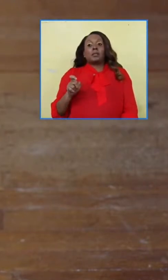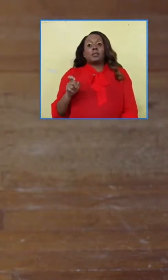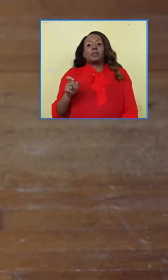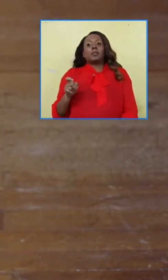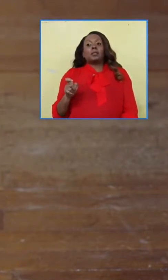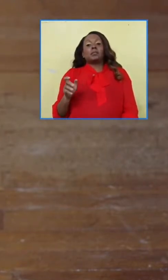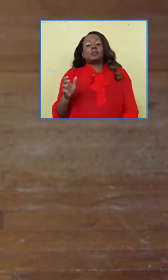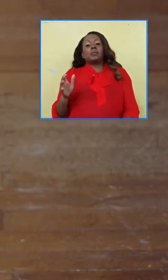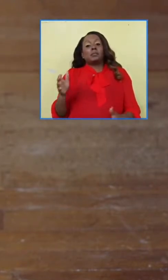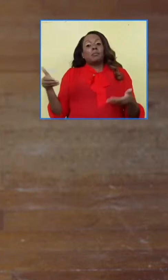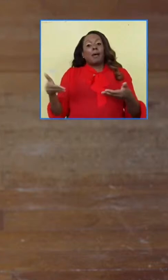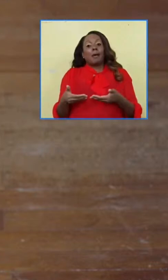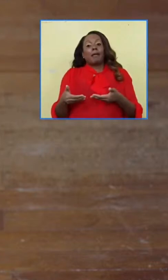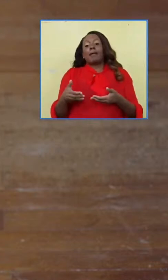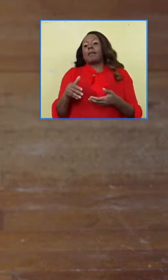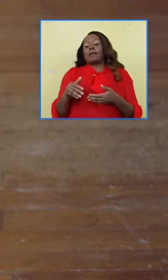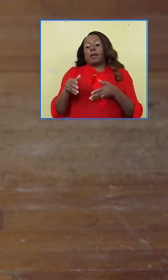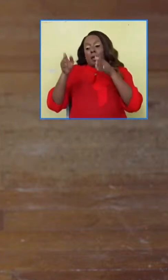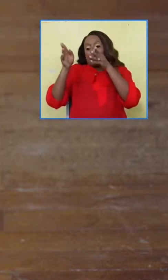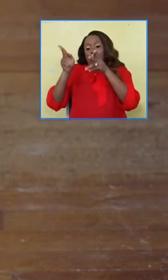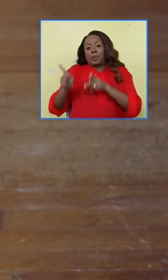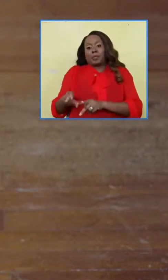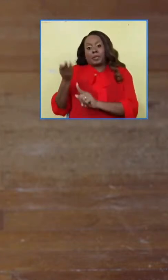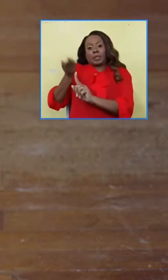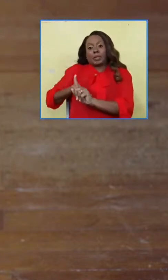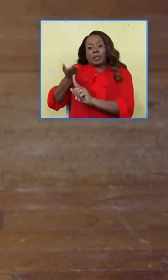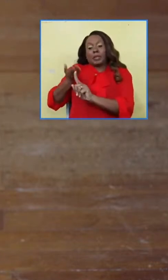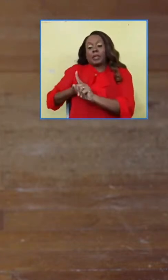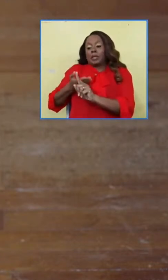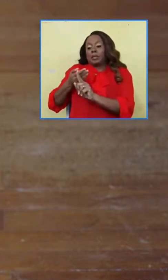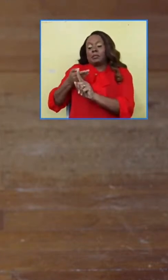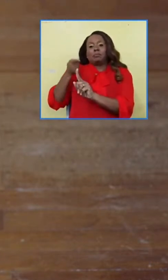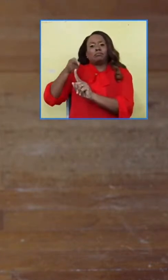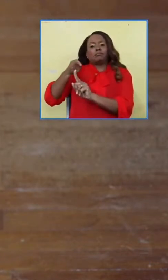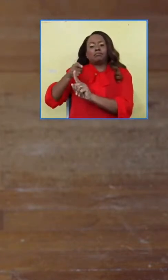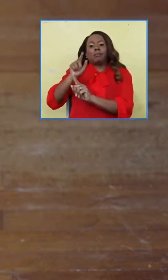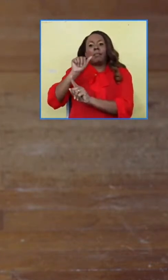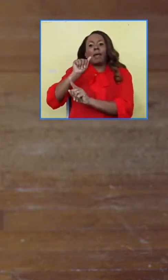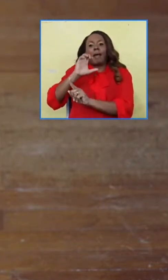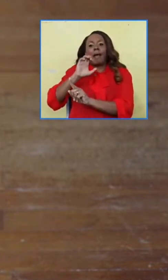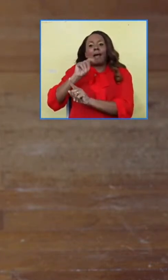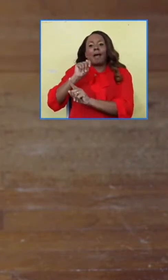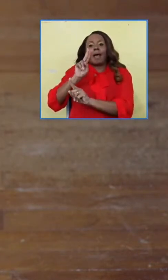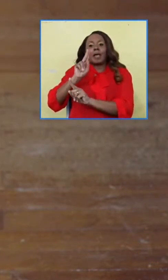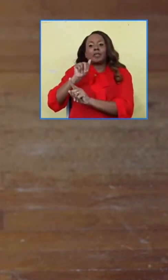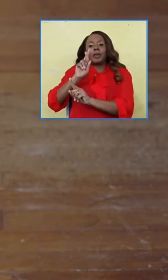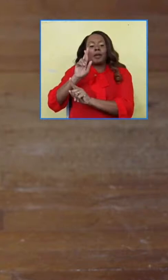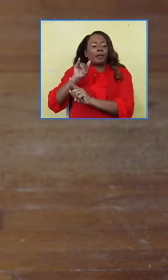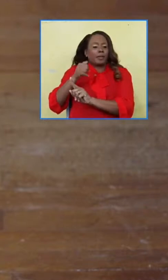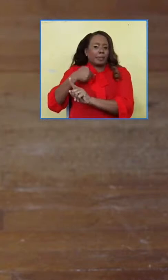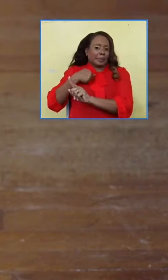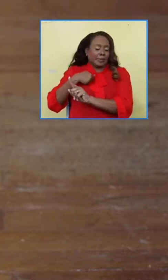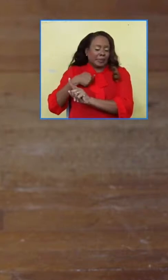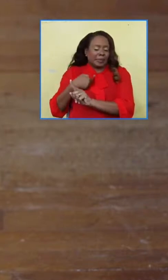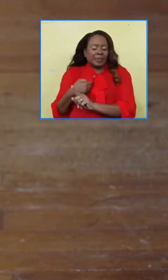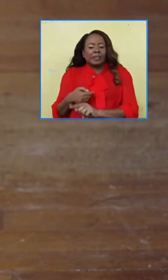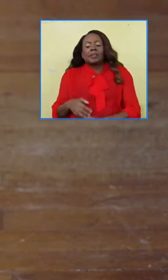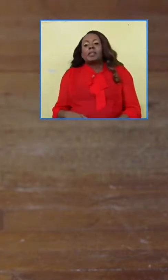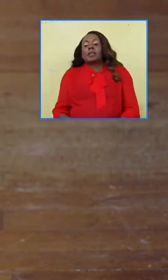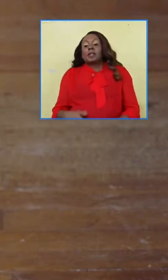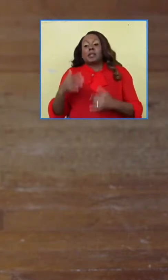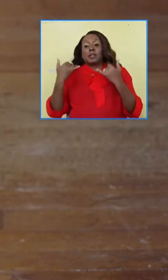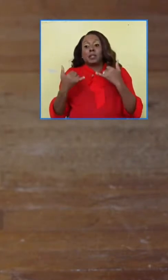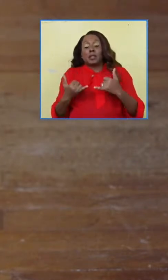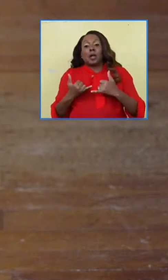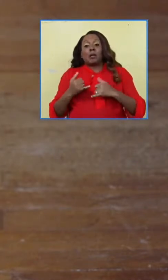long-term projections of the National Insurance Fund. This is the 17th time it's been done, and it's been done on schedule. And the